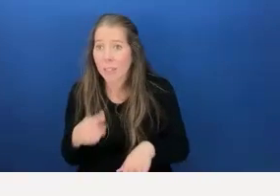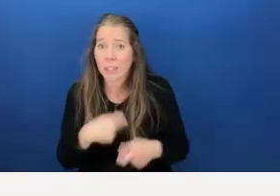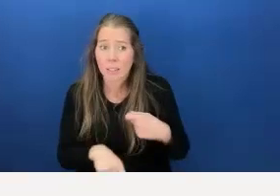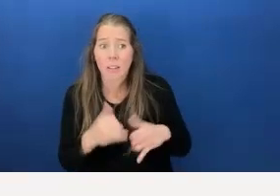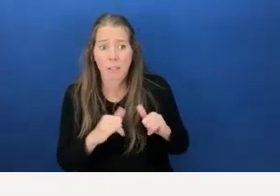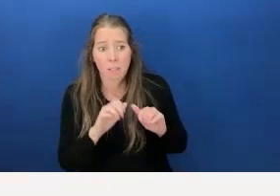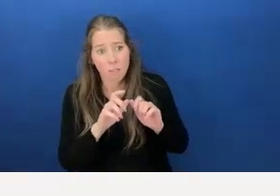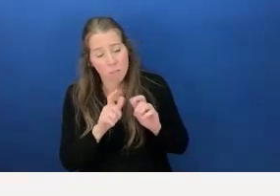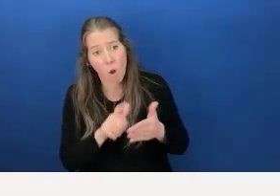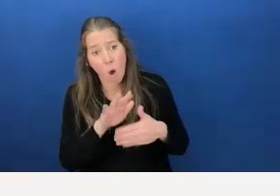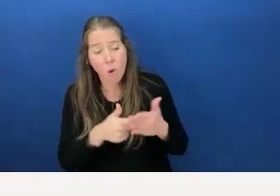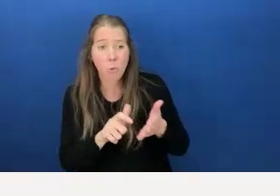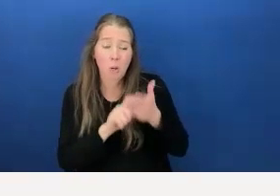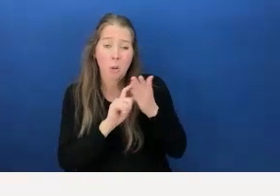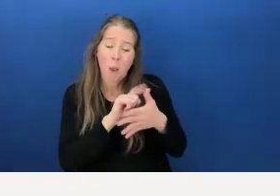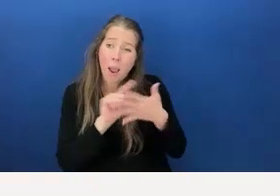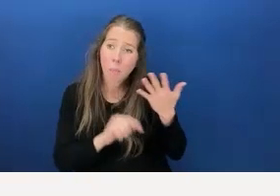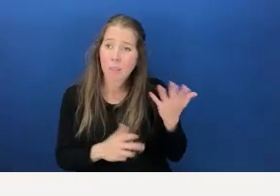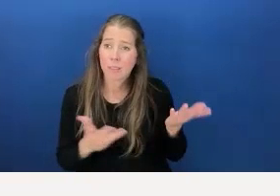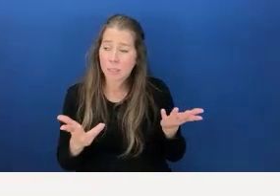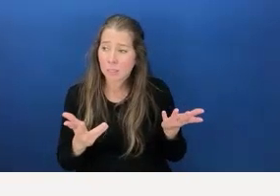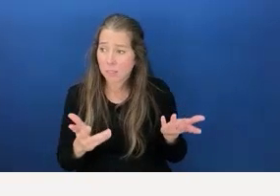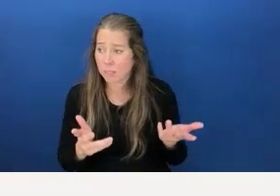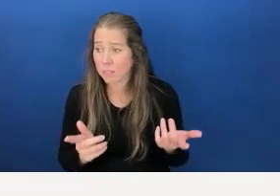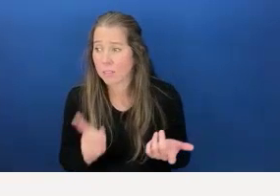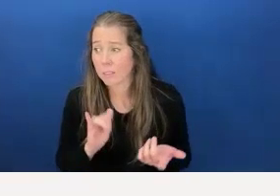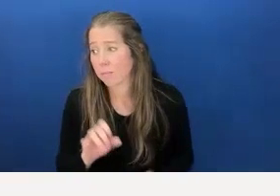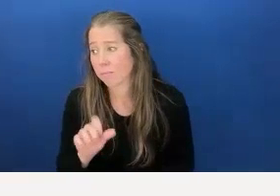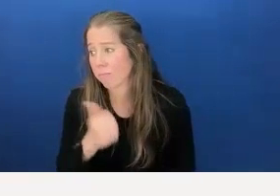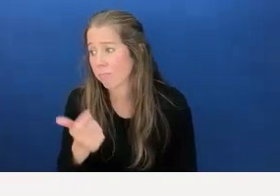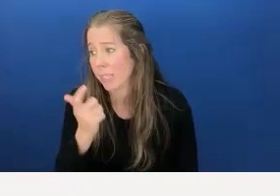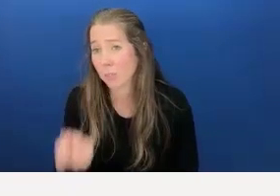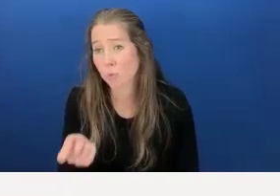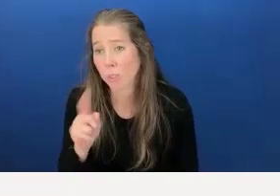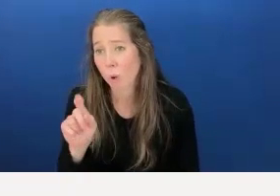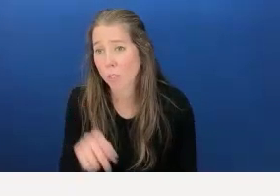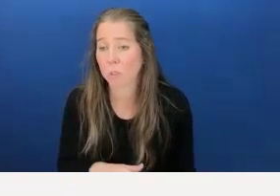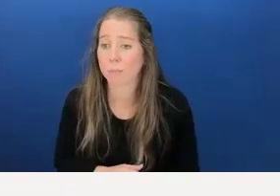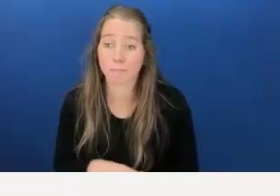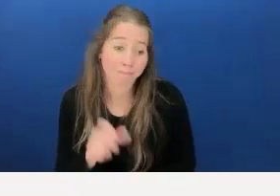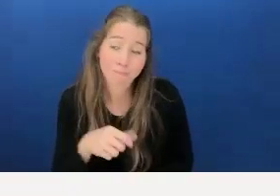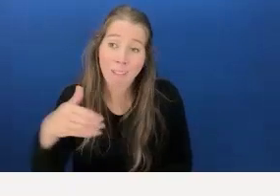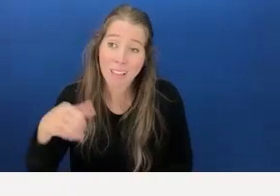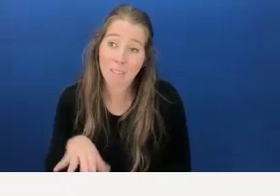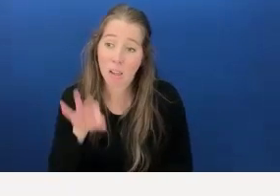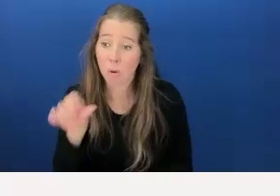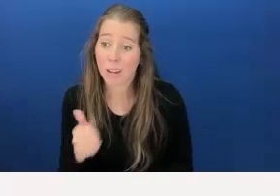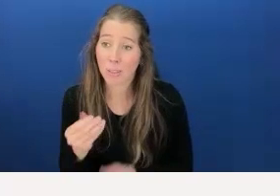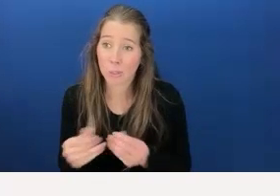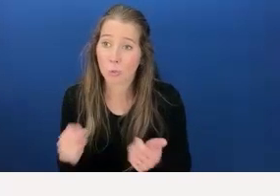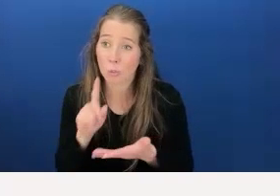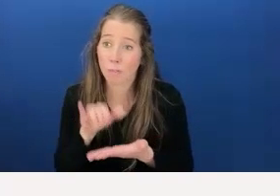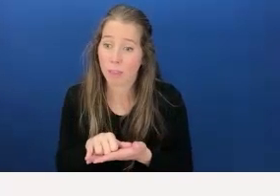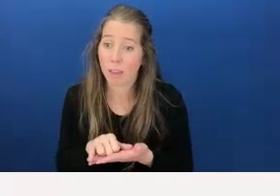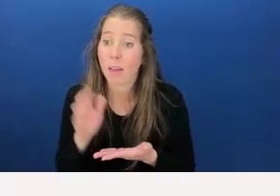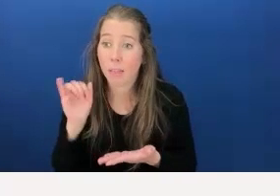grant, right? That raises another very interesting question. Yeah, and I haven't found a solution for that. That's why